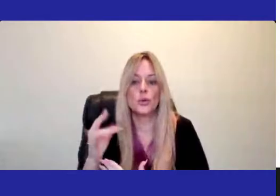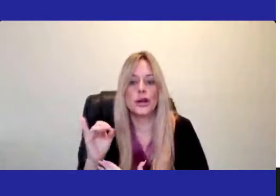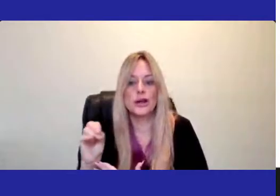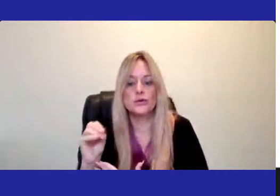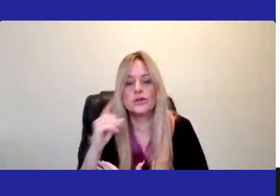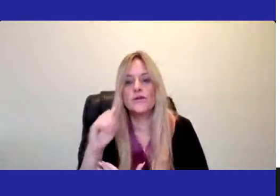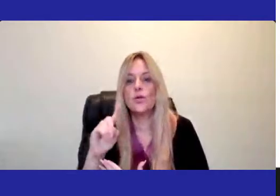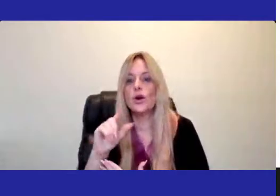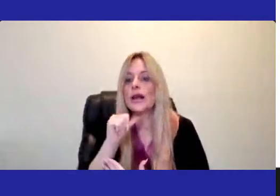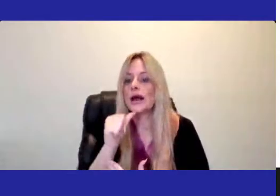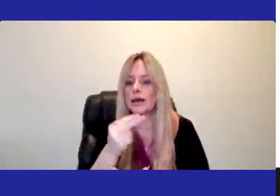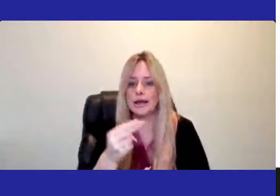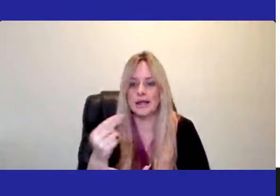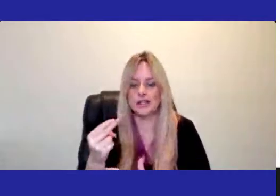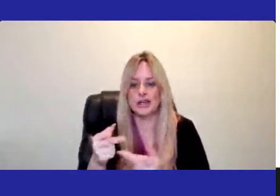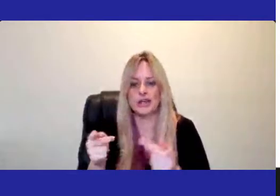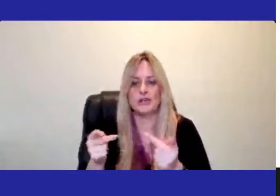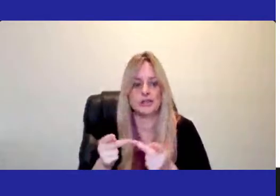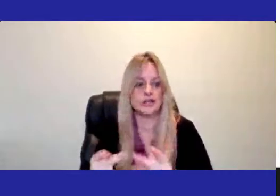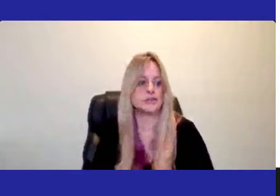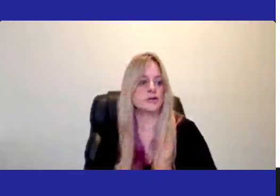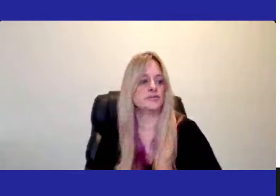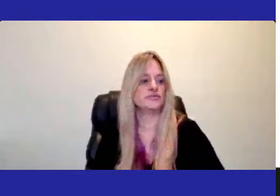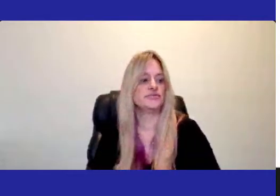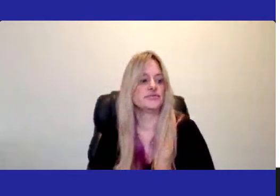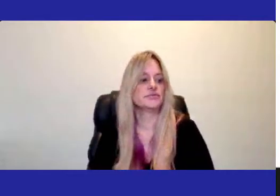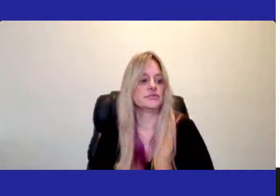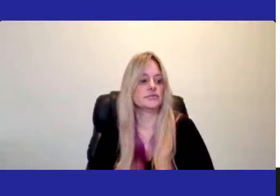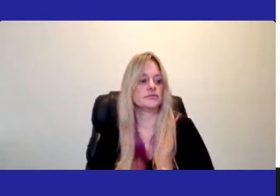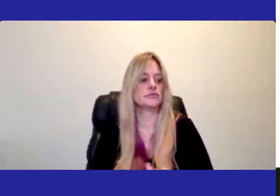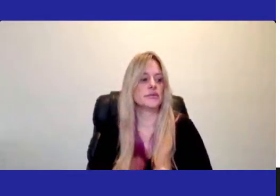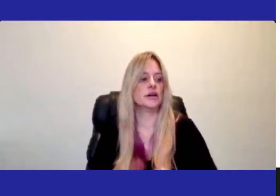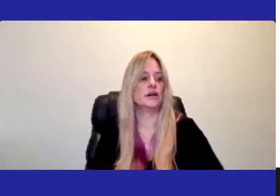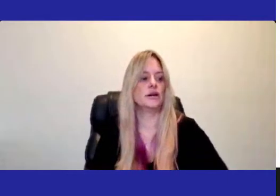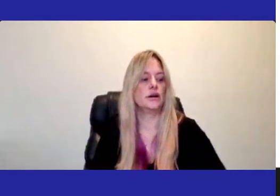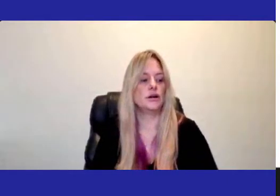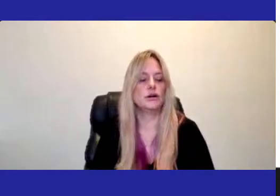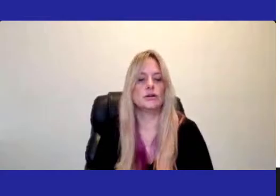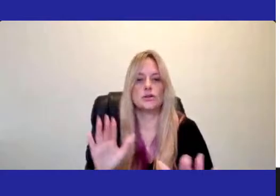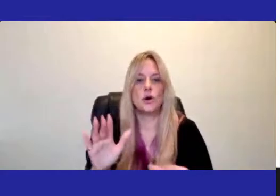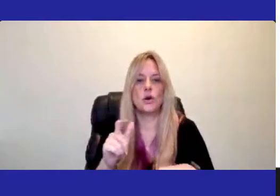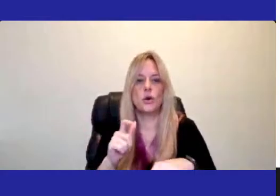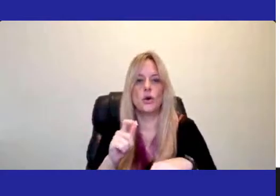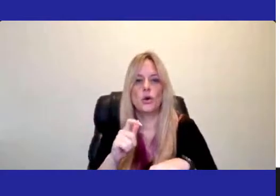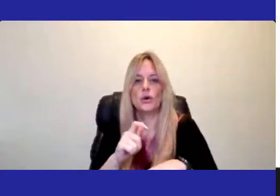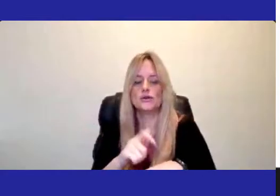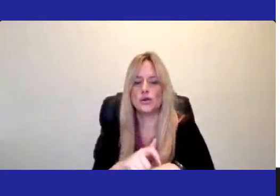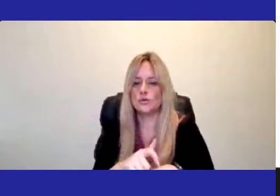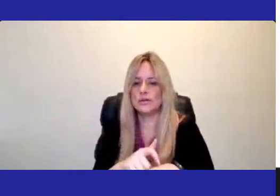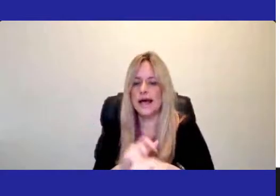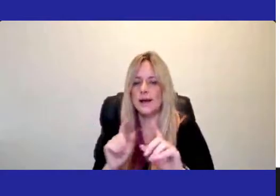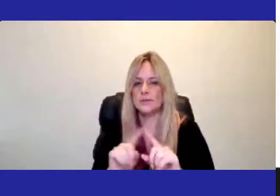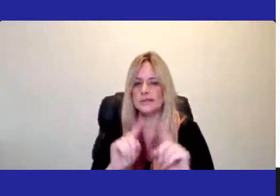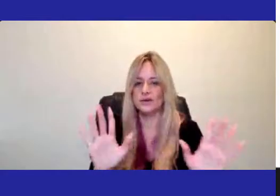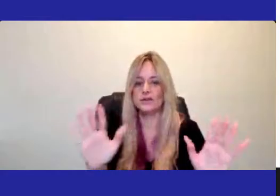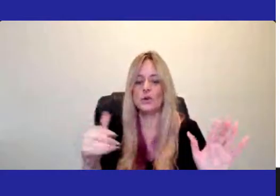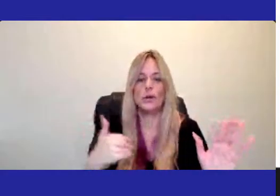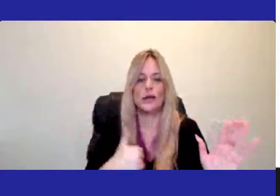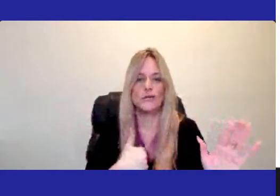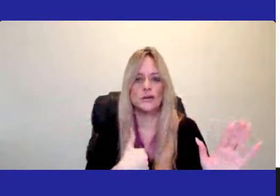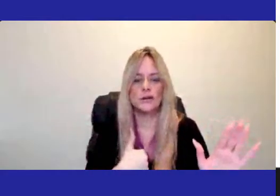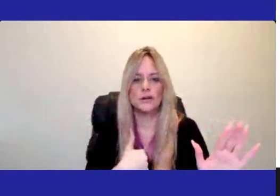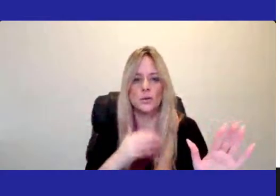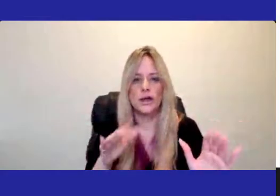sites. And that time frame difference, we have staff that almost instantly can reach out. In other